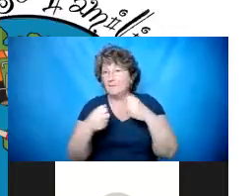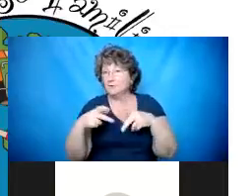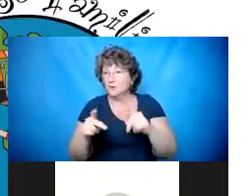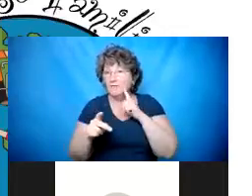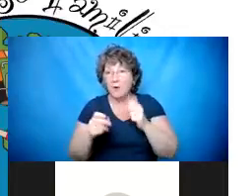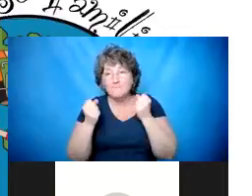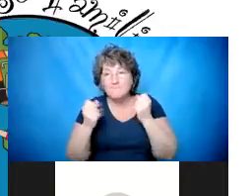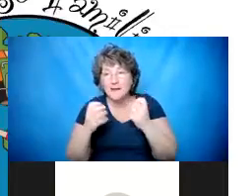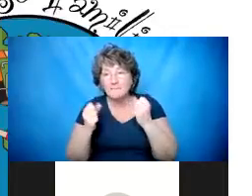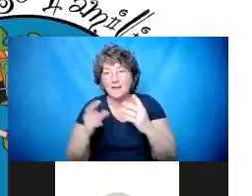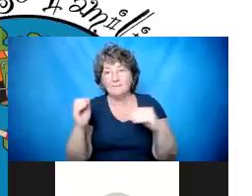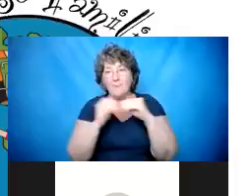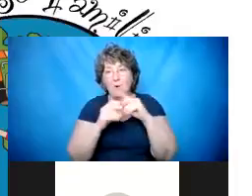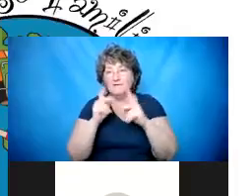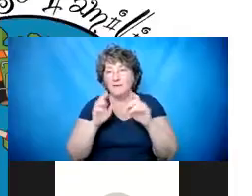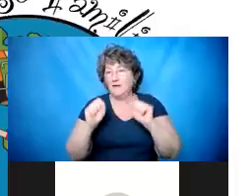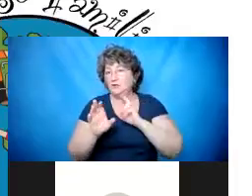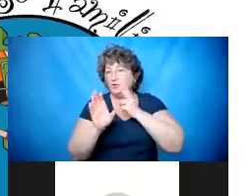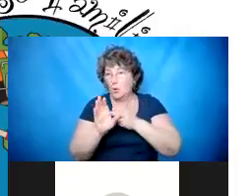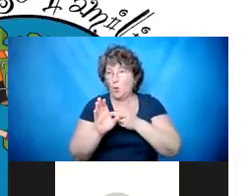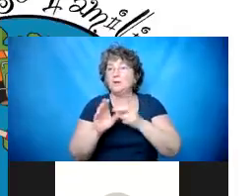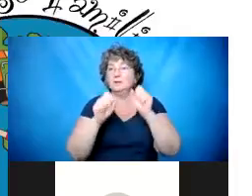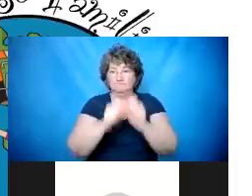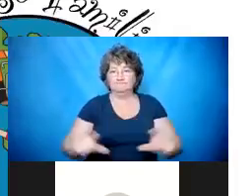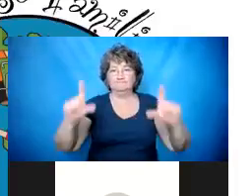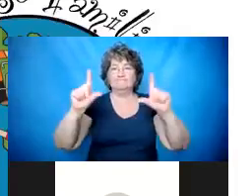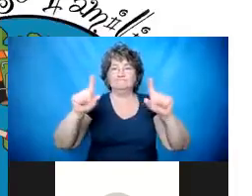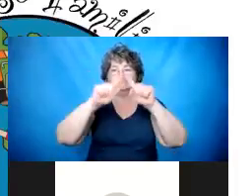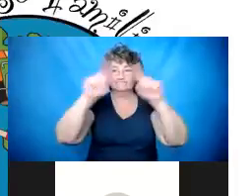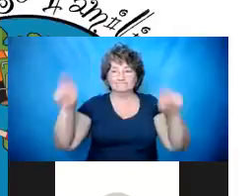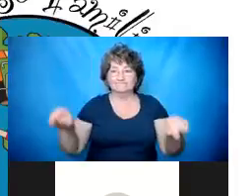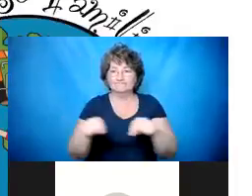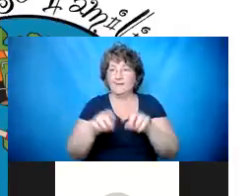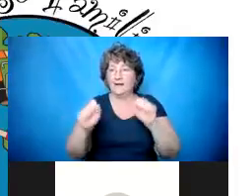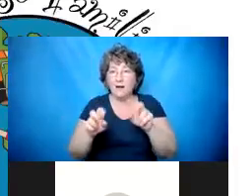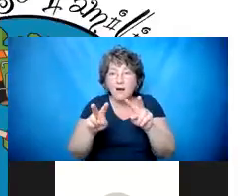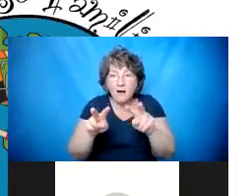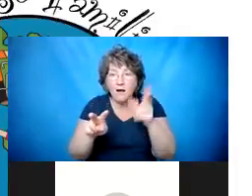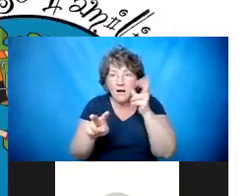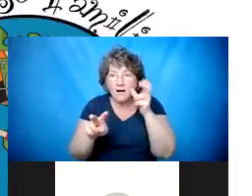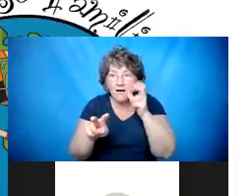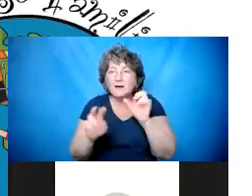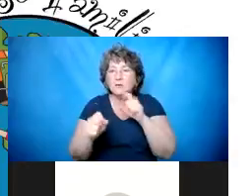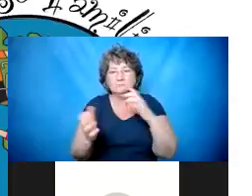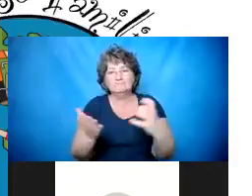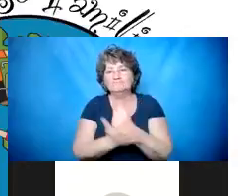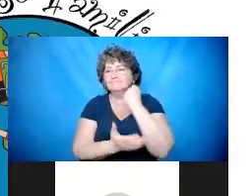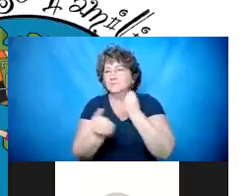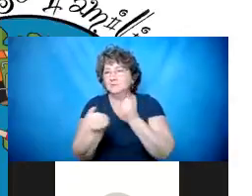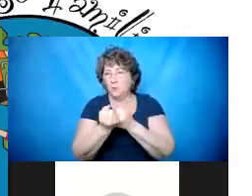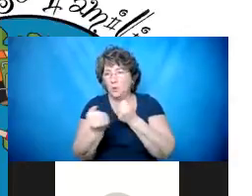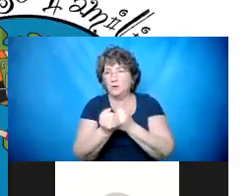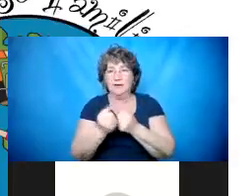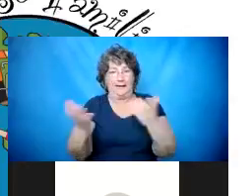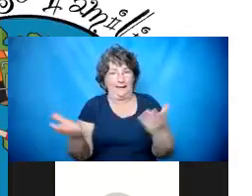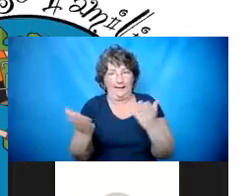of California, other states, and even internationally who were able to take advantage of these supports because a lot of